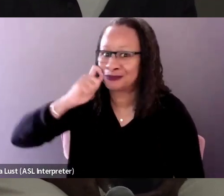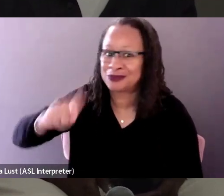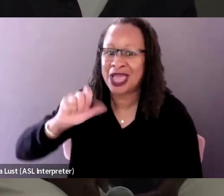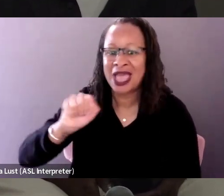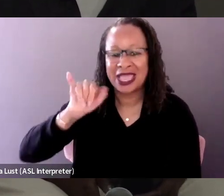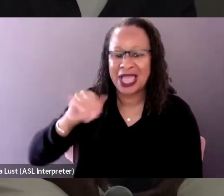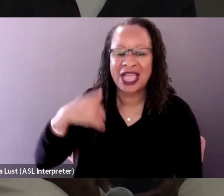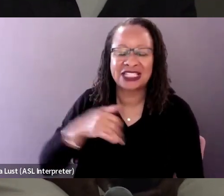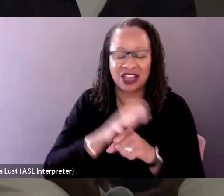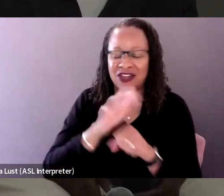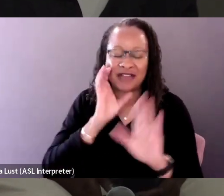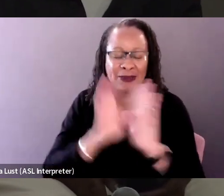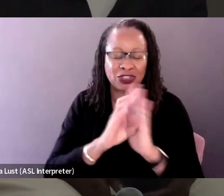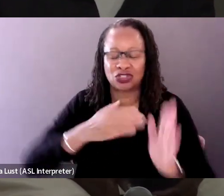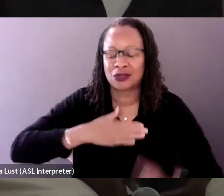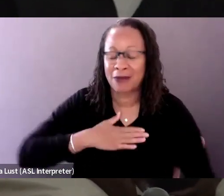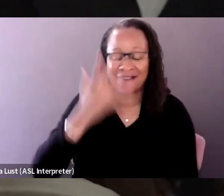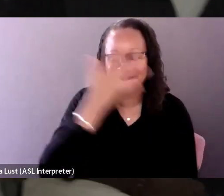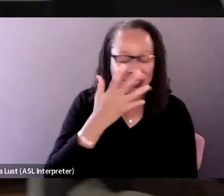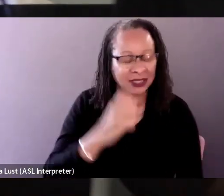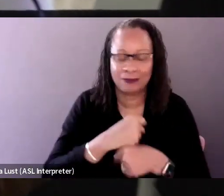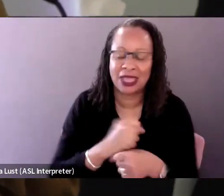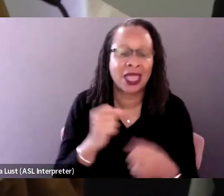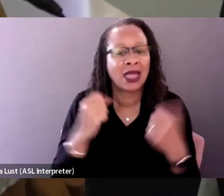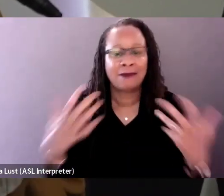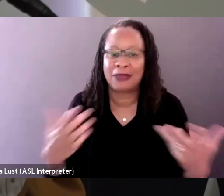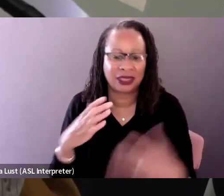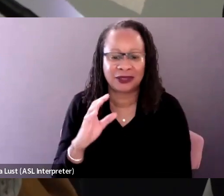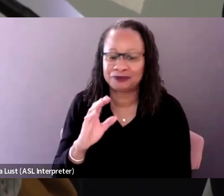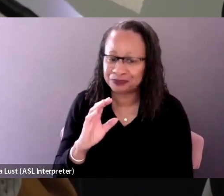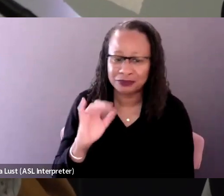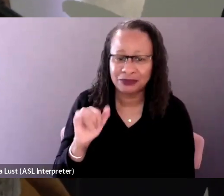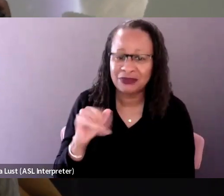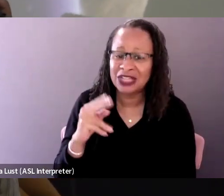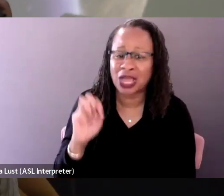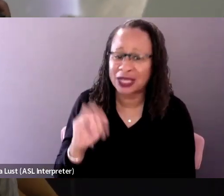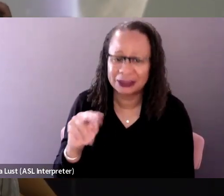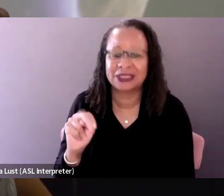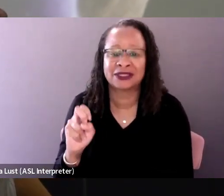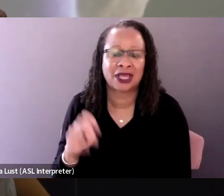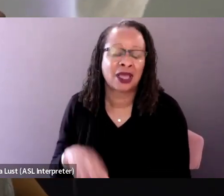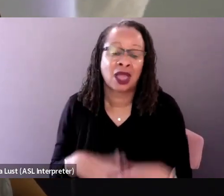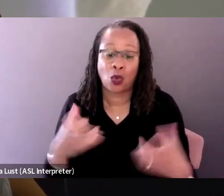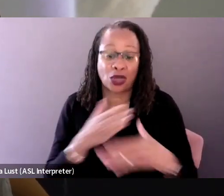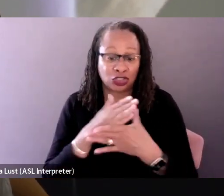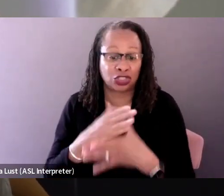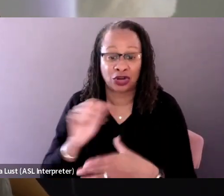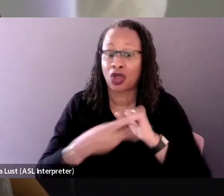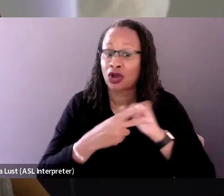to make 1 million deep fakes now. I'm good on that. And yeah, we want to share the archives of all the things we